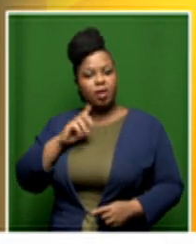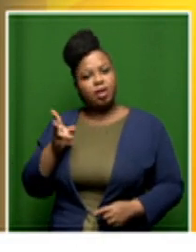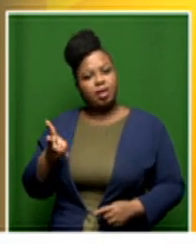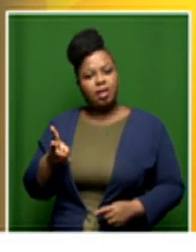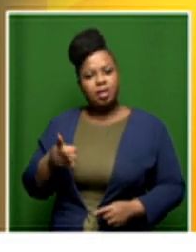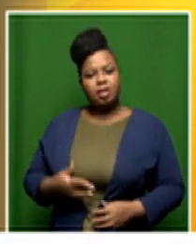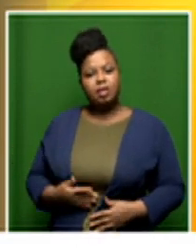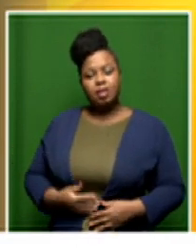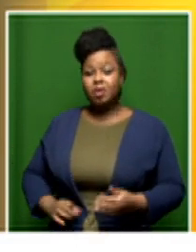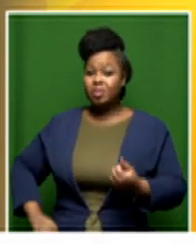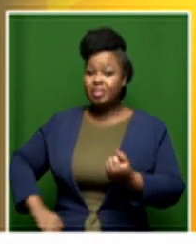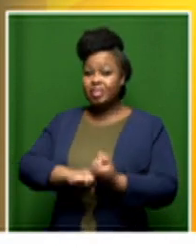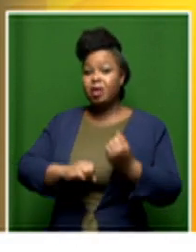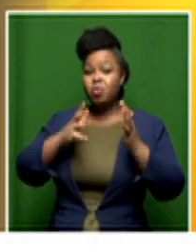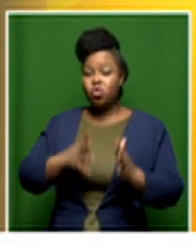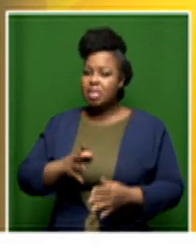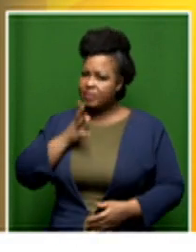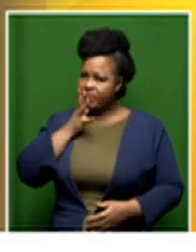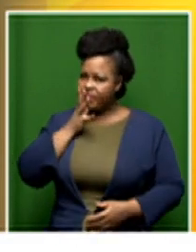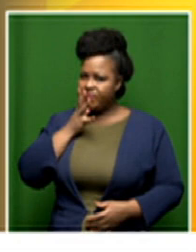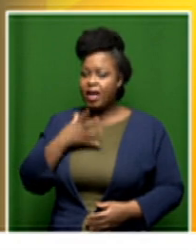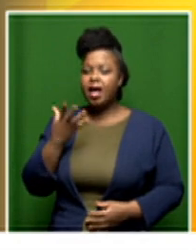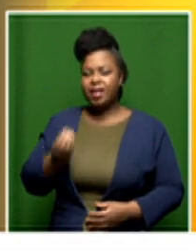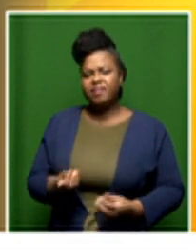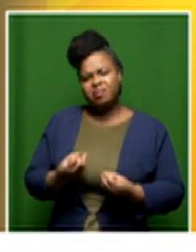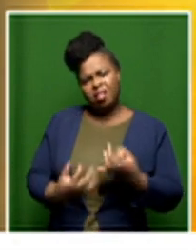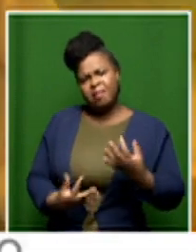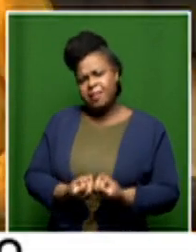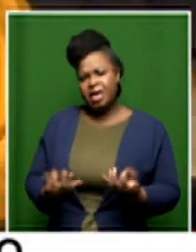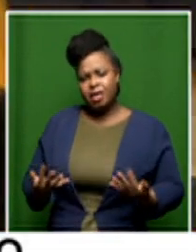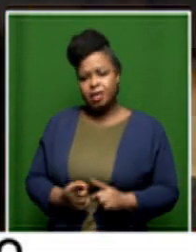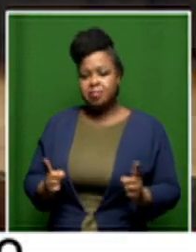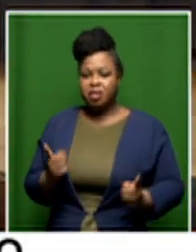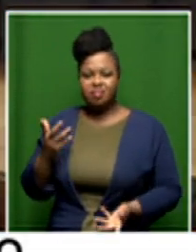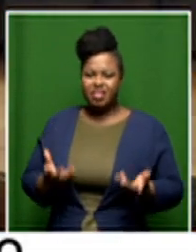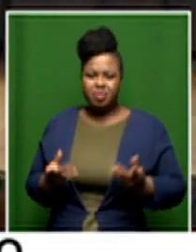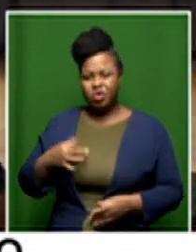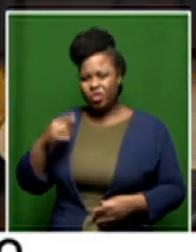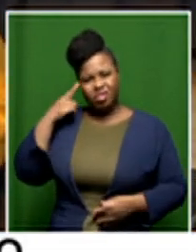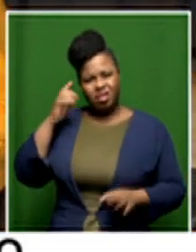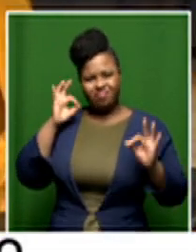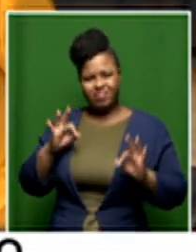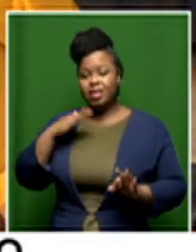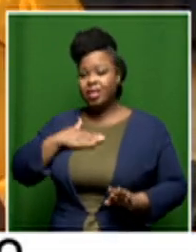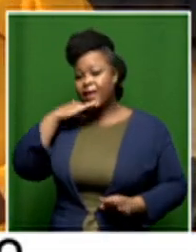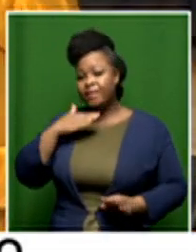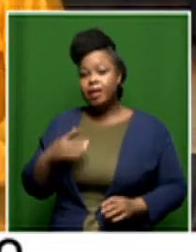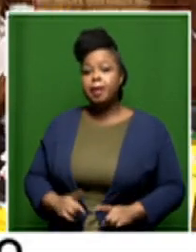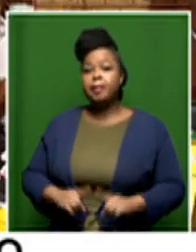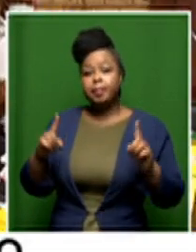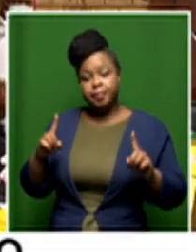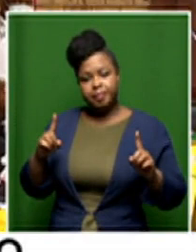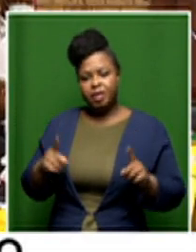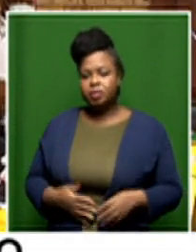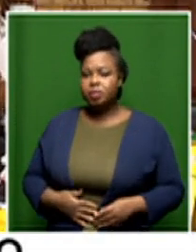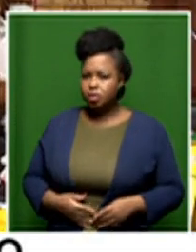the amount of support that he enjoys. It might not necessarily be substantial, but again, if